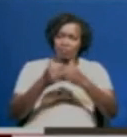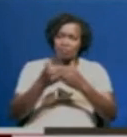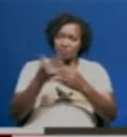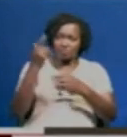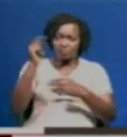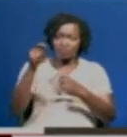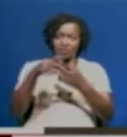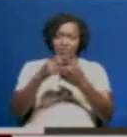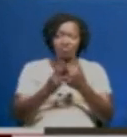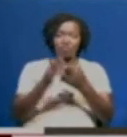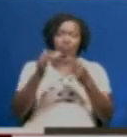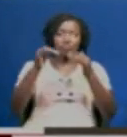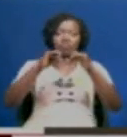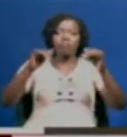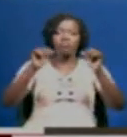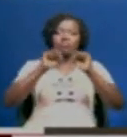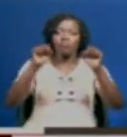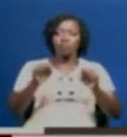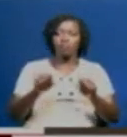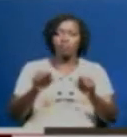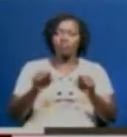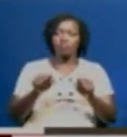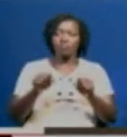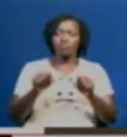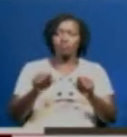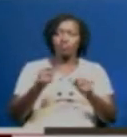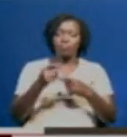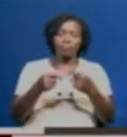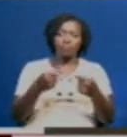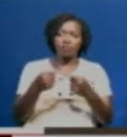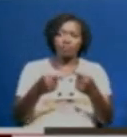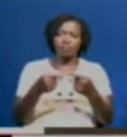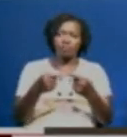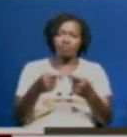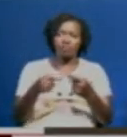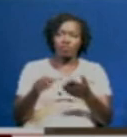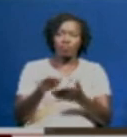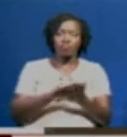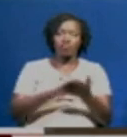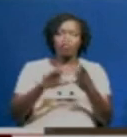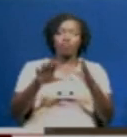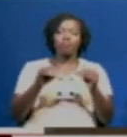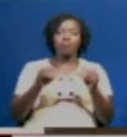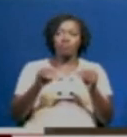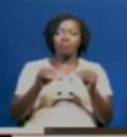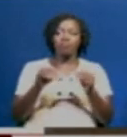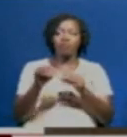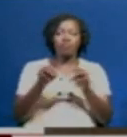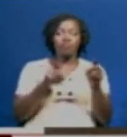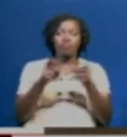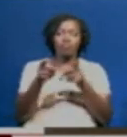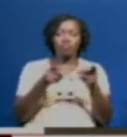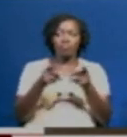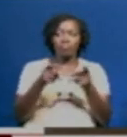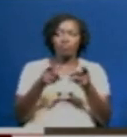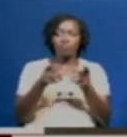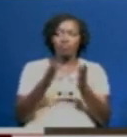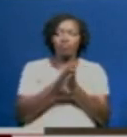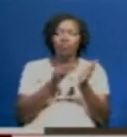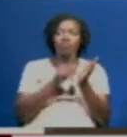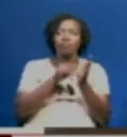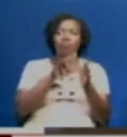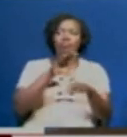in space systems engineering, space operations, ground receiver station operations, mission control, and satellite data acquisition